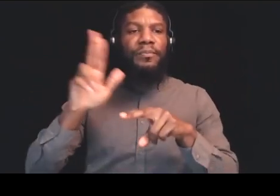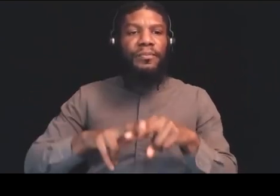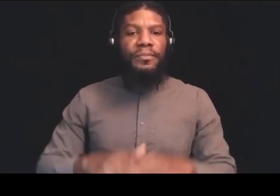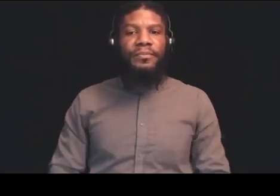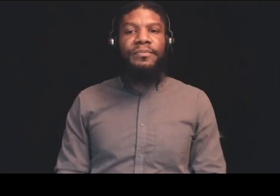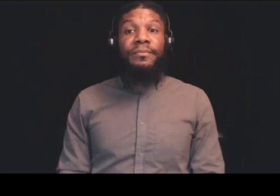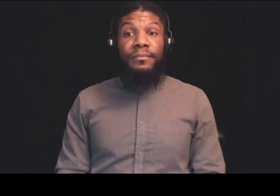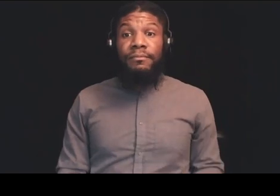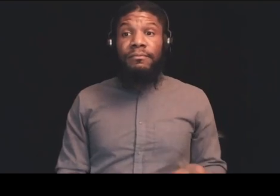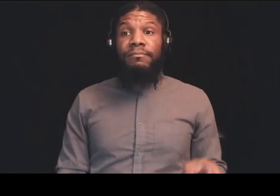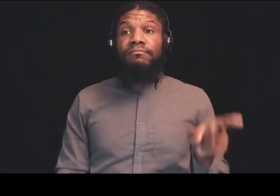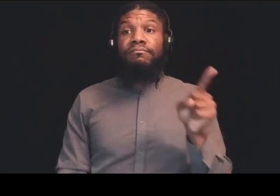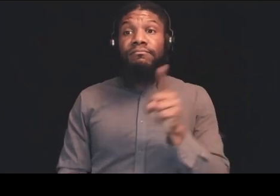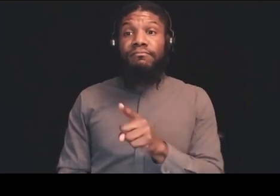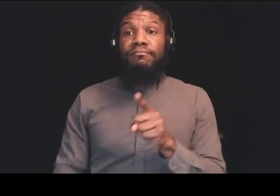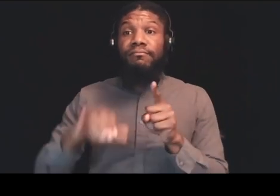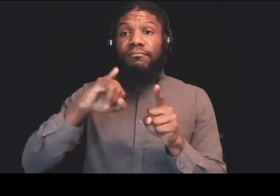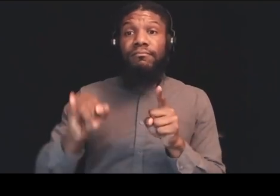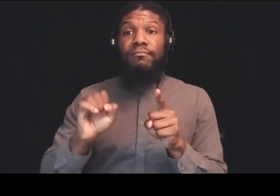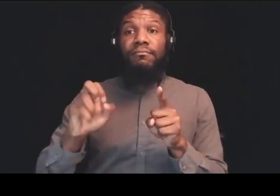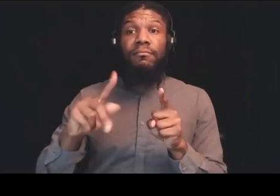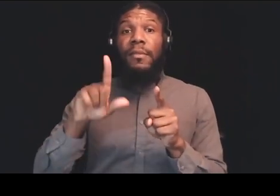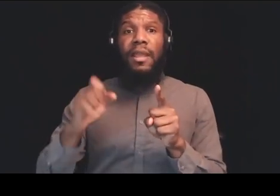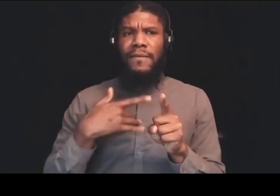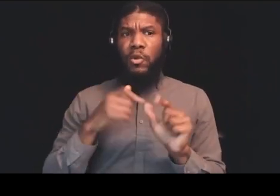Right. I think maybe we can, do you want to start wrapping up?